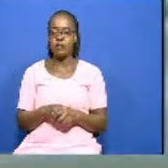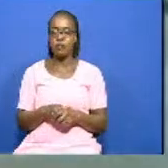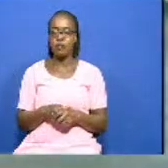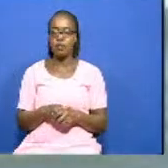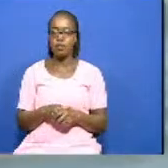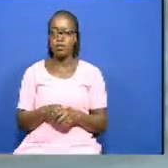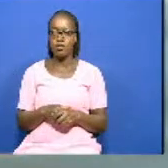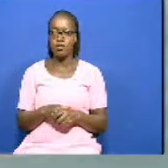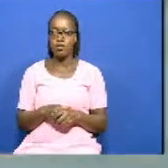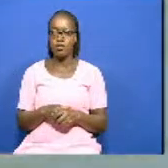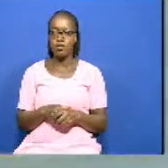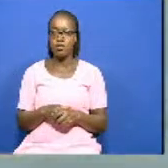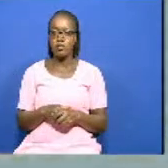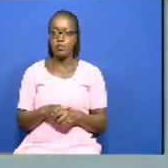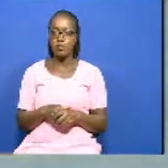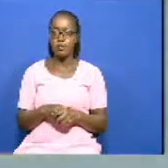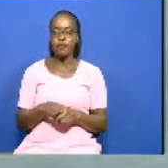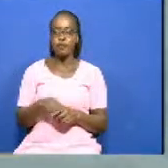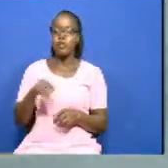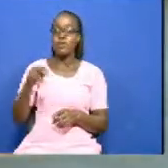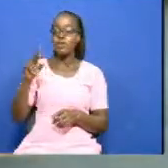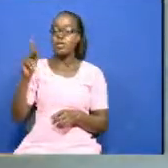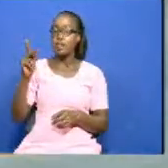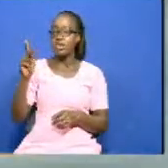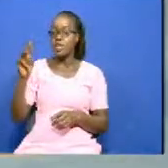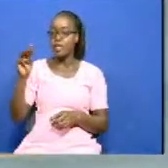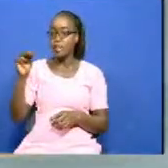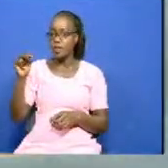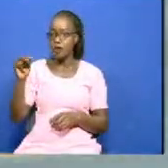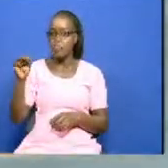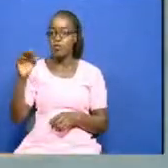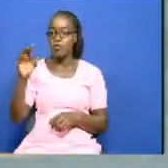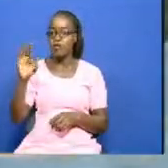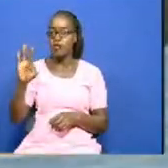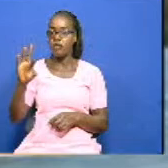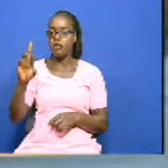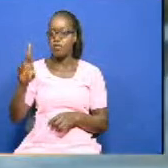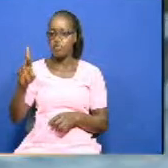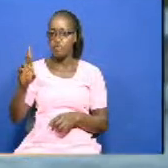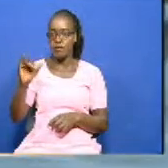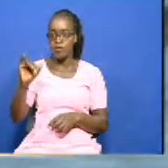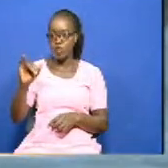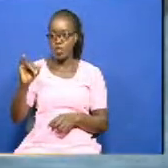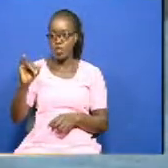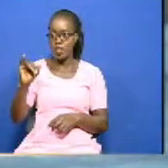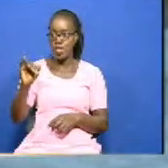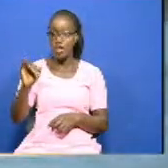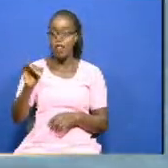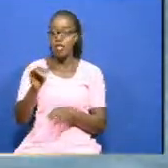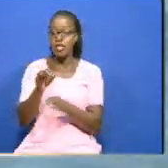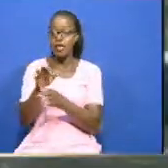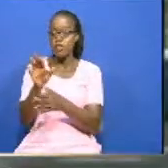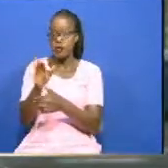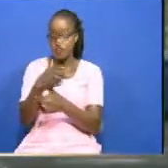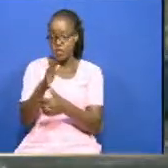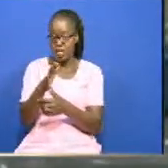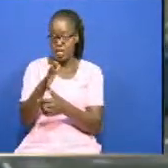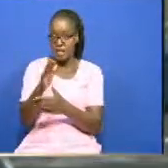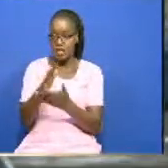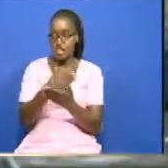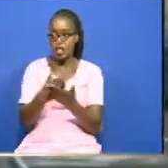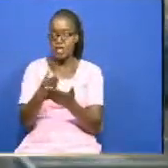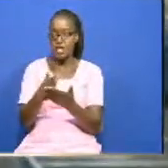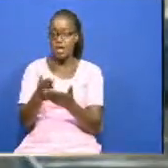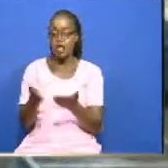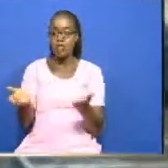In June this year, the Kenya Marine and Fisheries Research Institute, KEMFRI, warned that the country's fisheries sector could collapse due to illegal